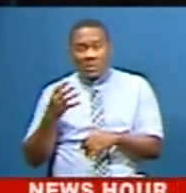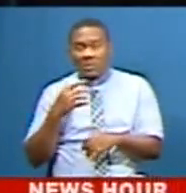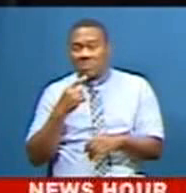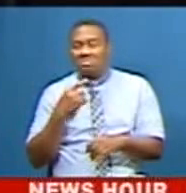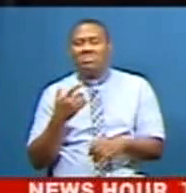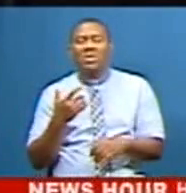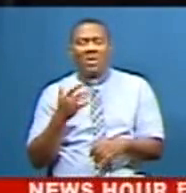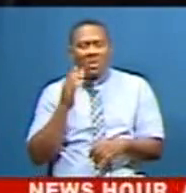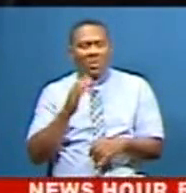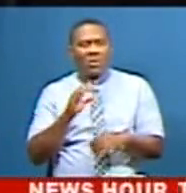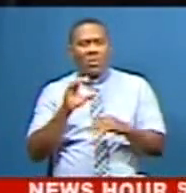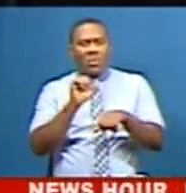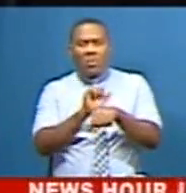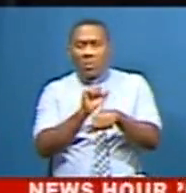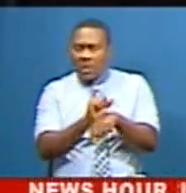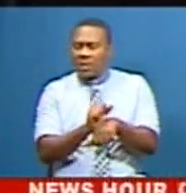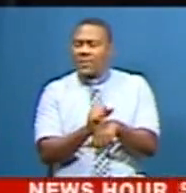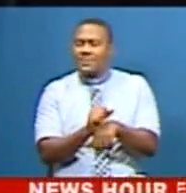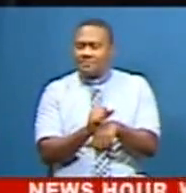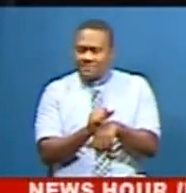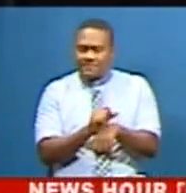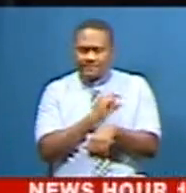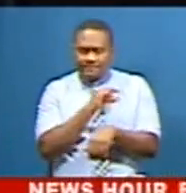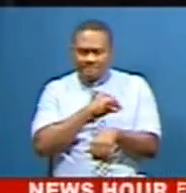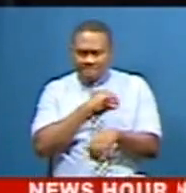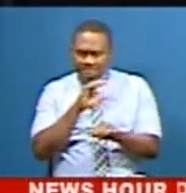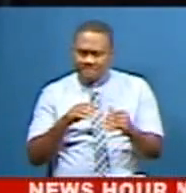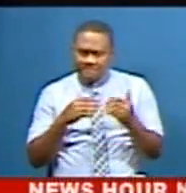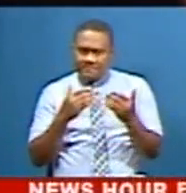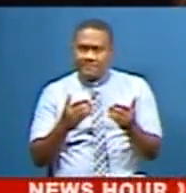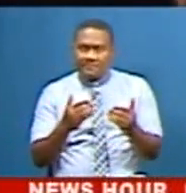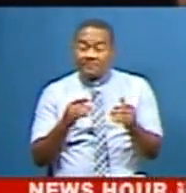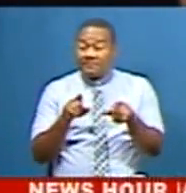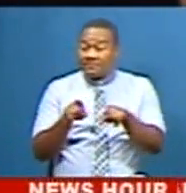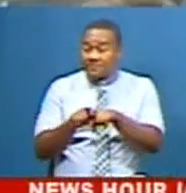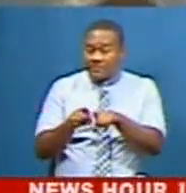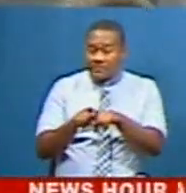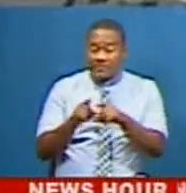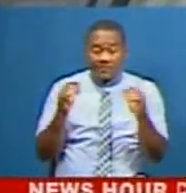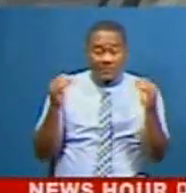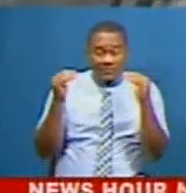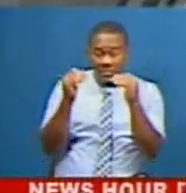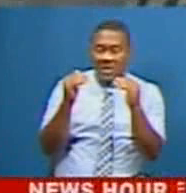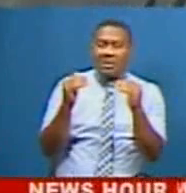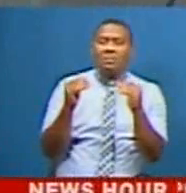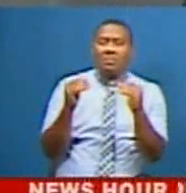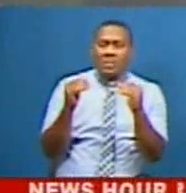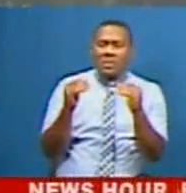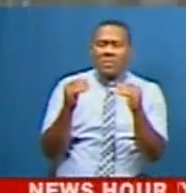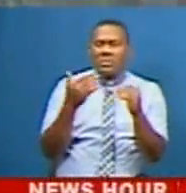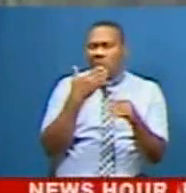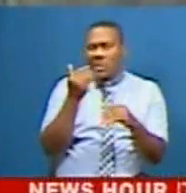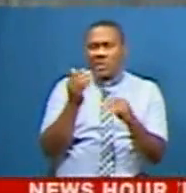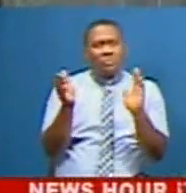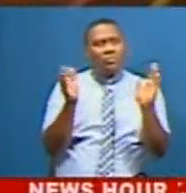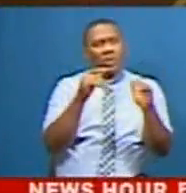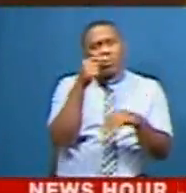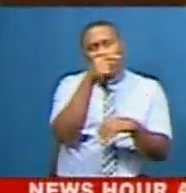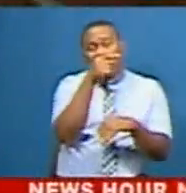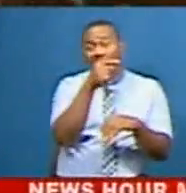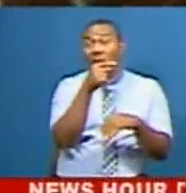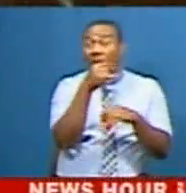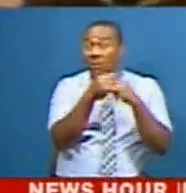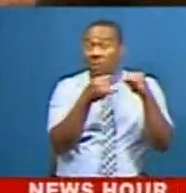ensure quality and durability while adhering to standard specification and international best practices in